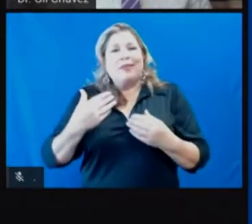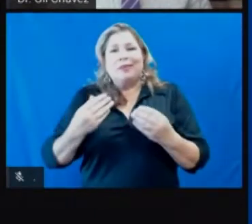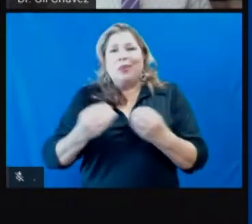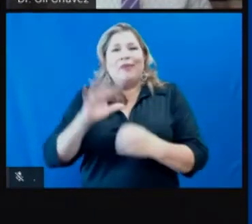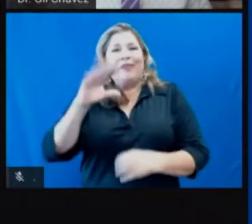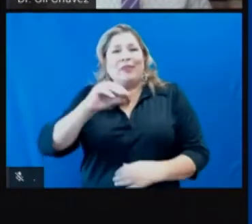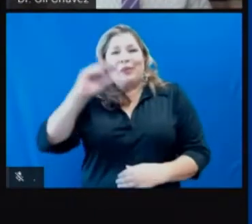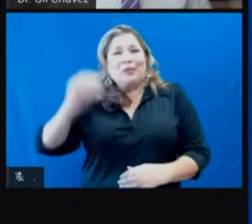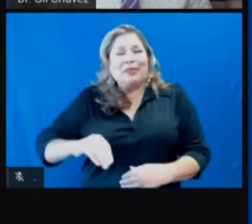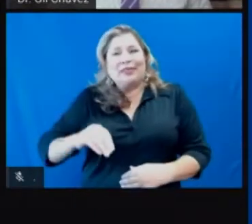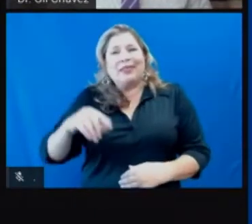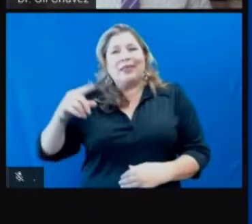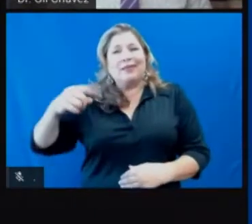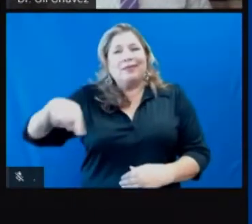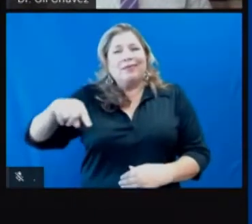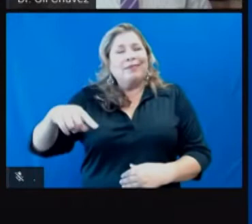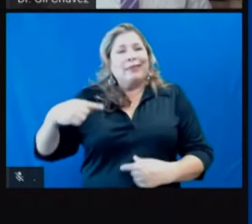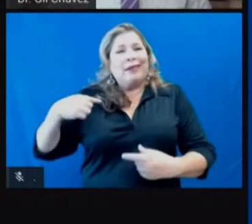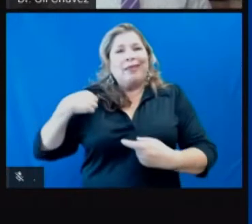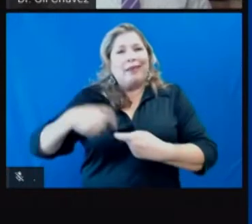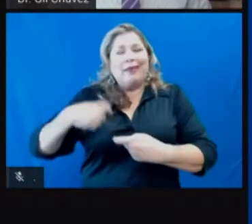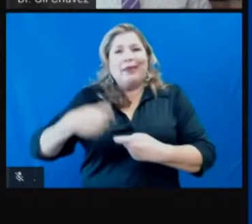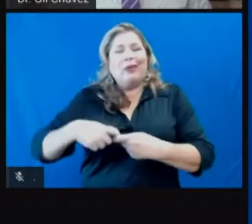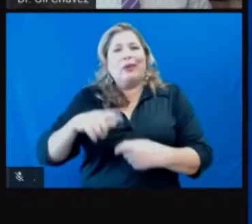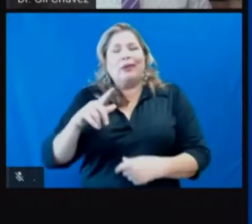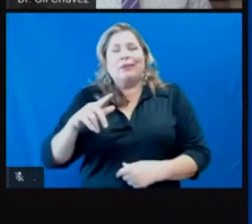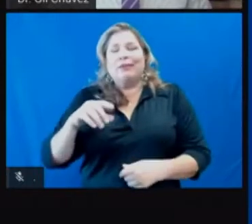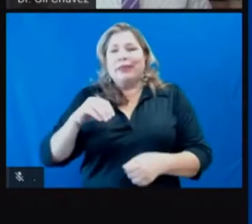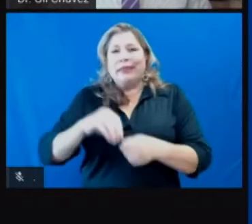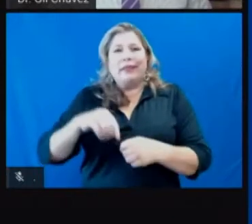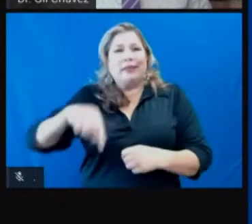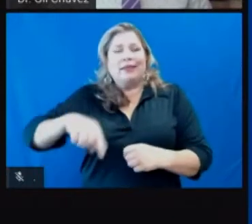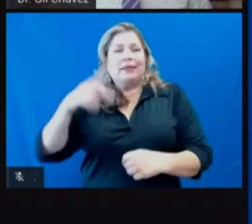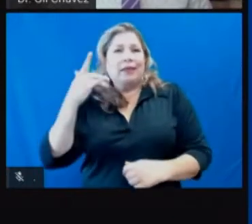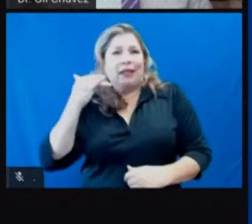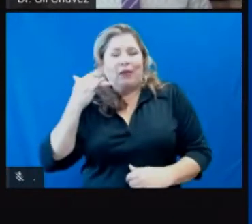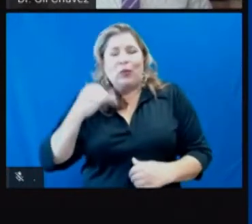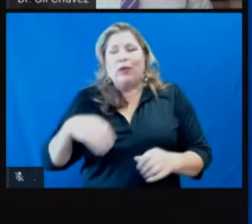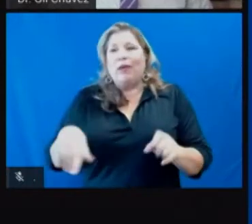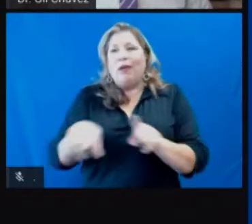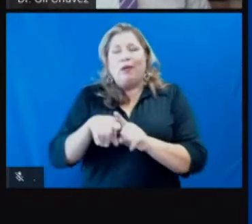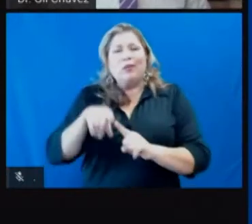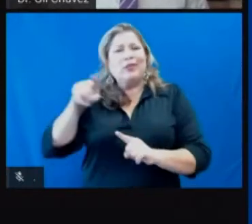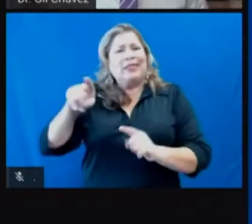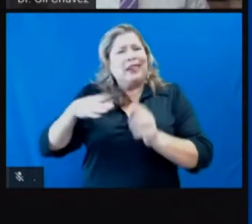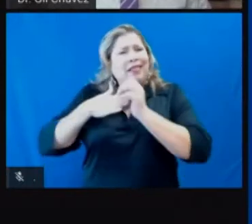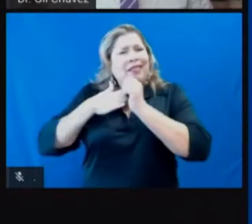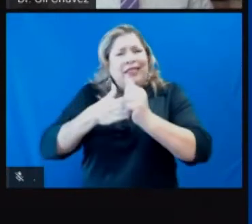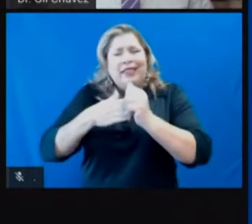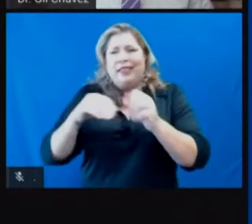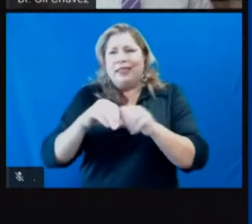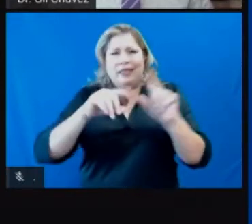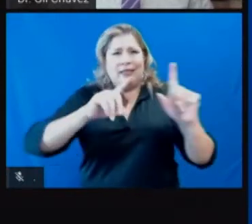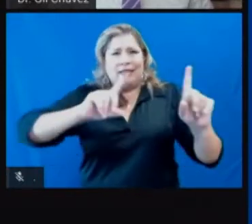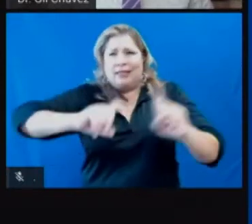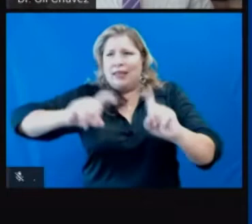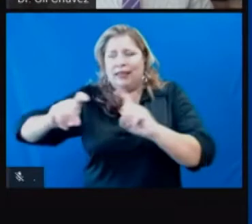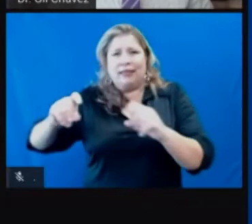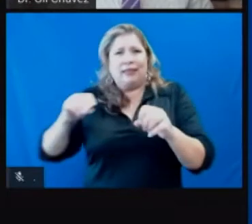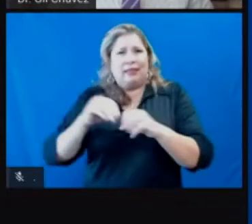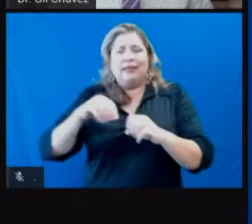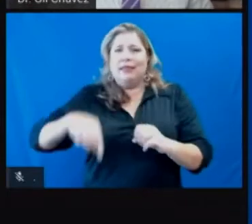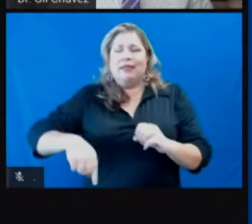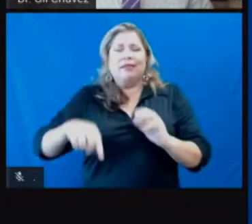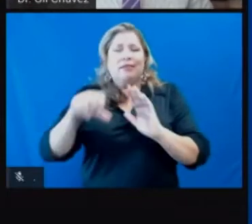but also his leadership on improving testing across the state, making sure that our own lab here with the